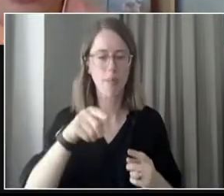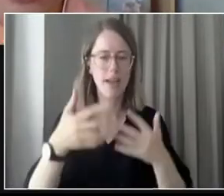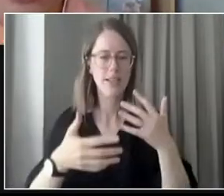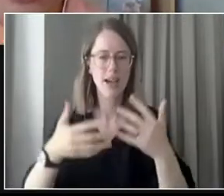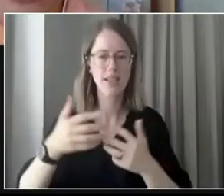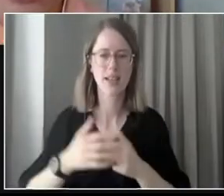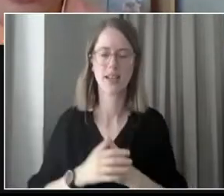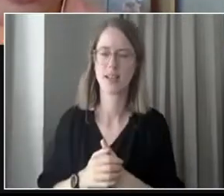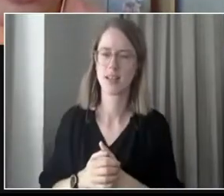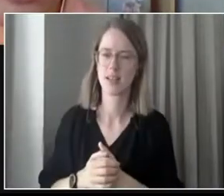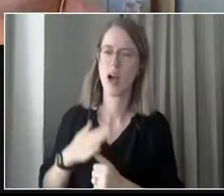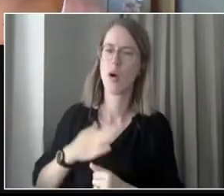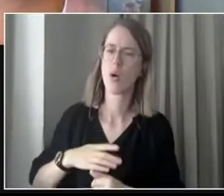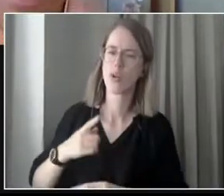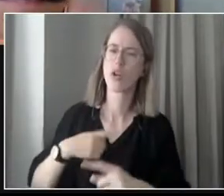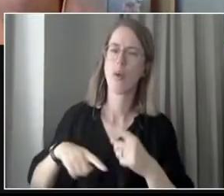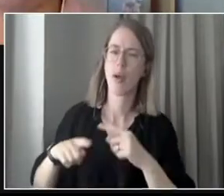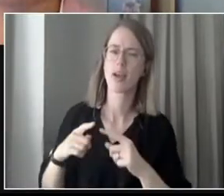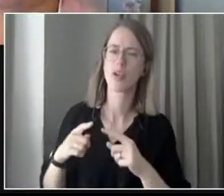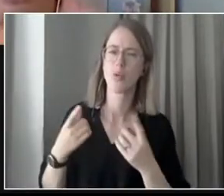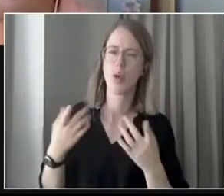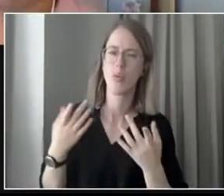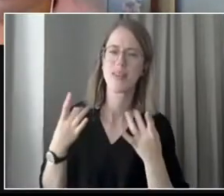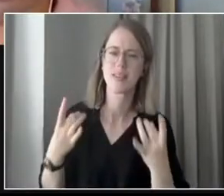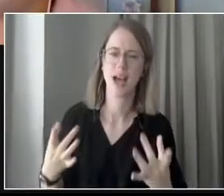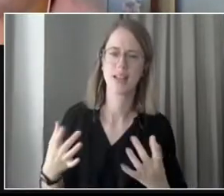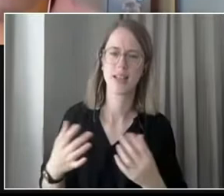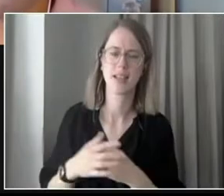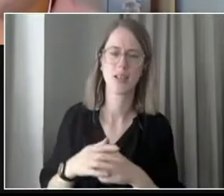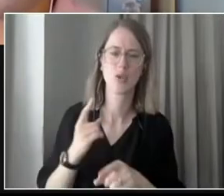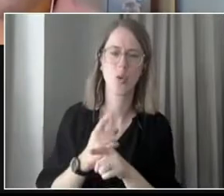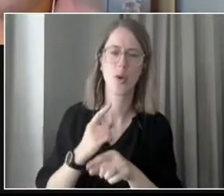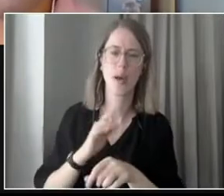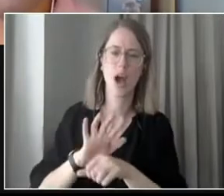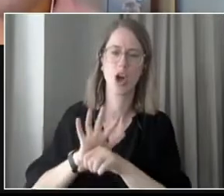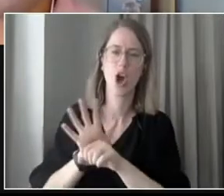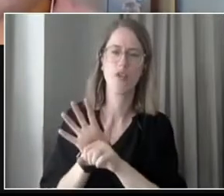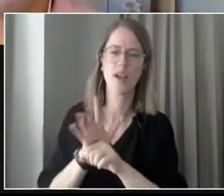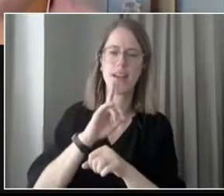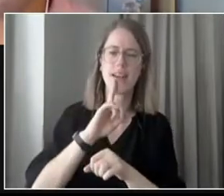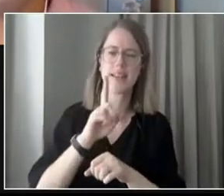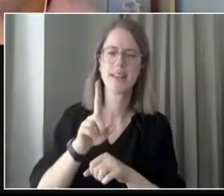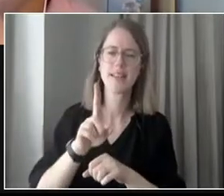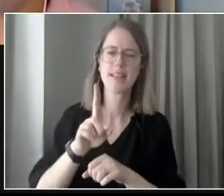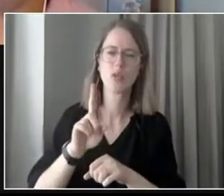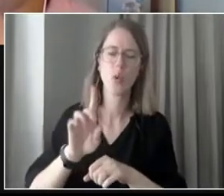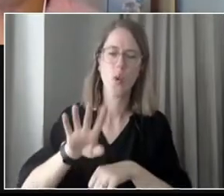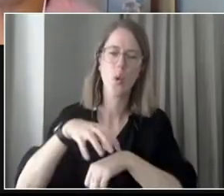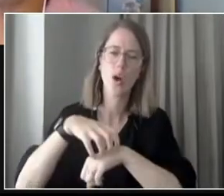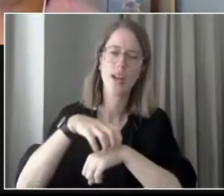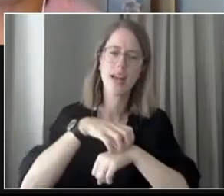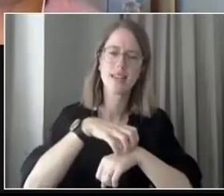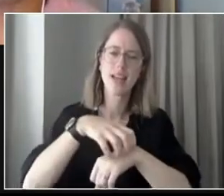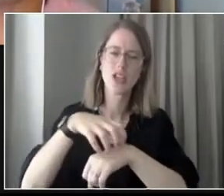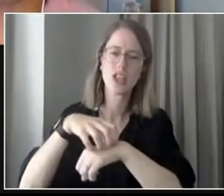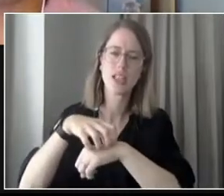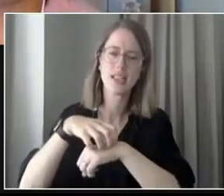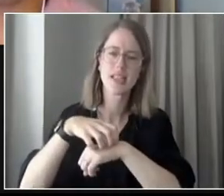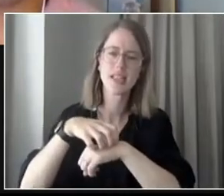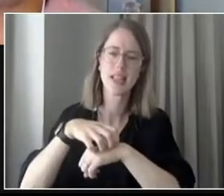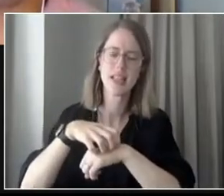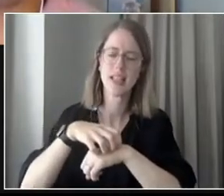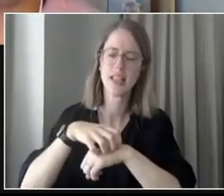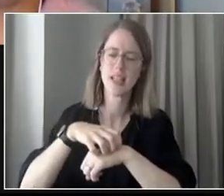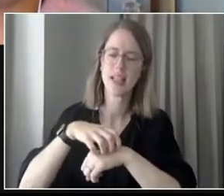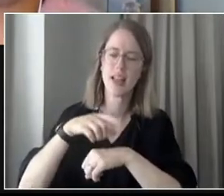I'd like to go back to where we started. When I was talking about COVID, I was saying that the organizations that had fared the